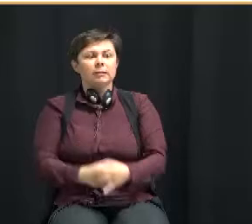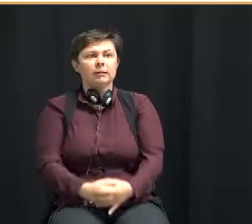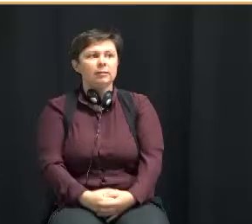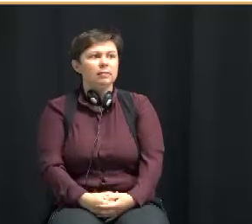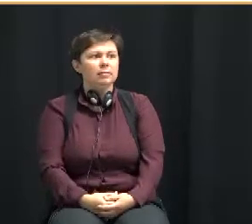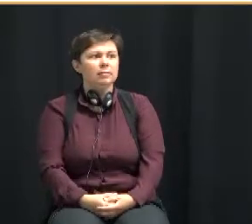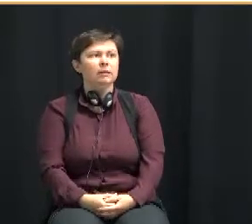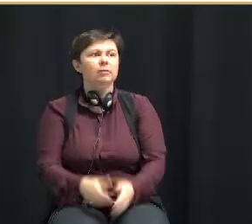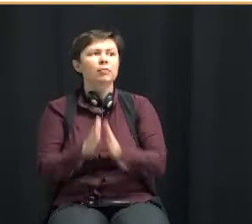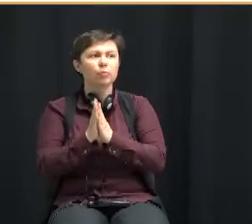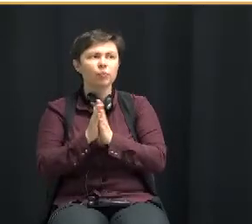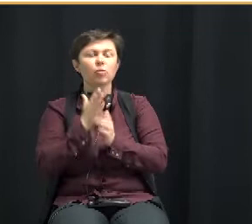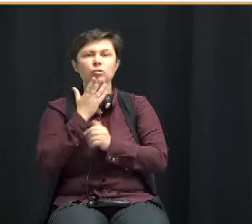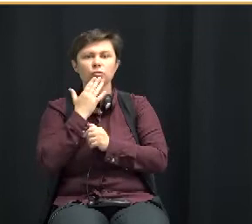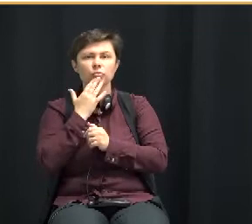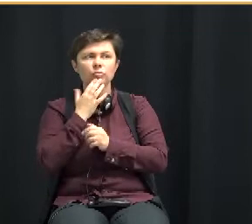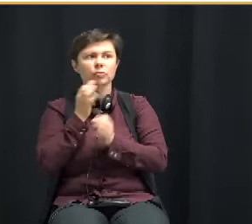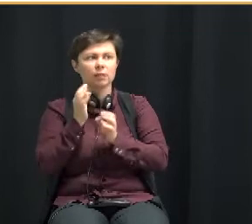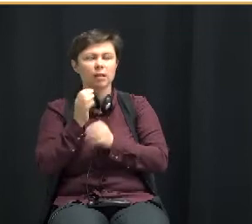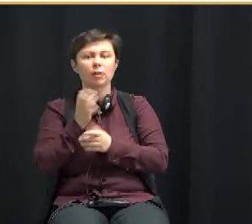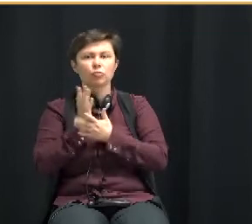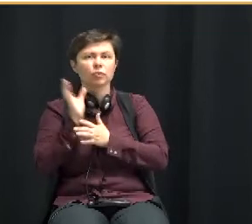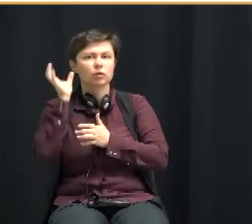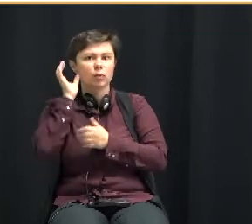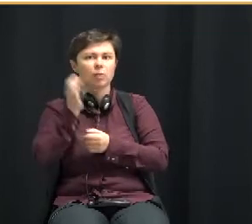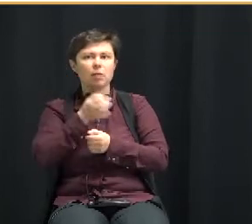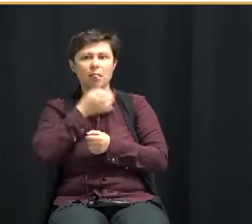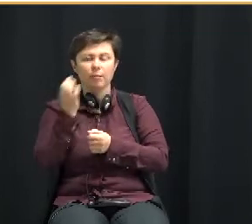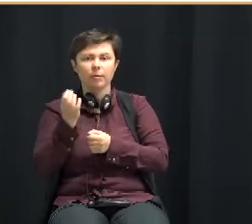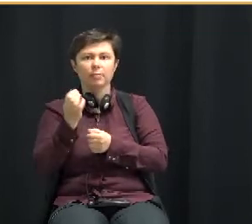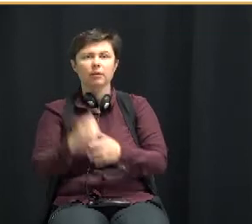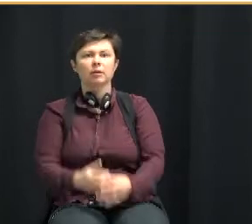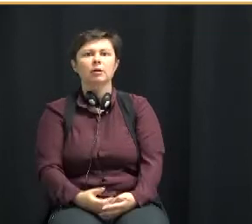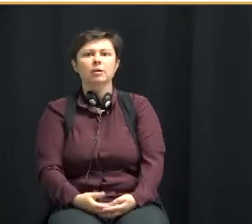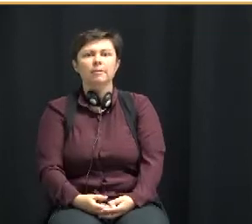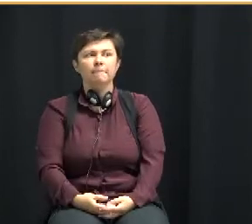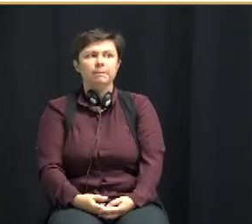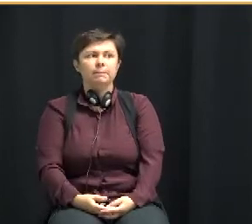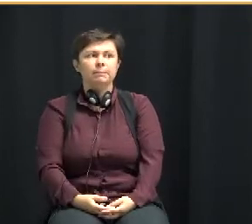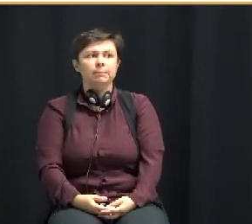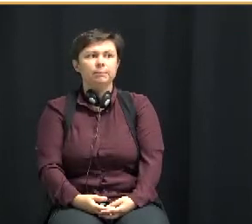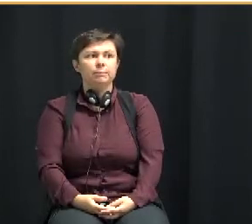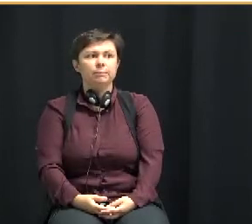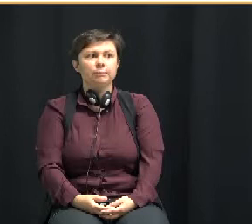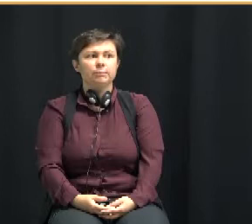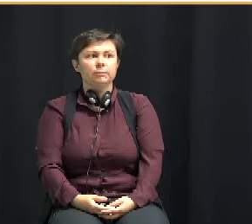Tak. Proszę mówić, teraz słychać lepiej. So, okay, please continue. I think we have better connection now.